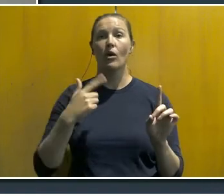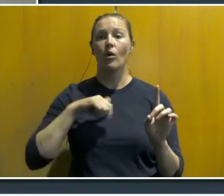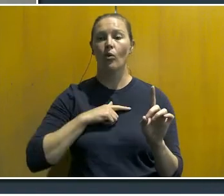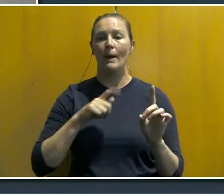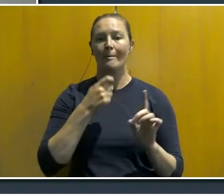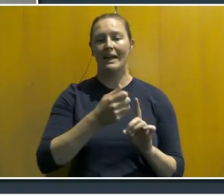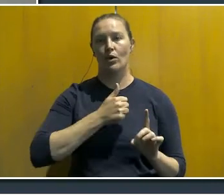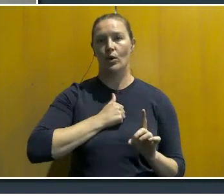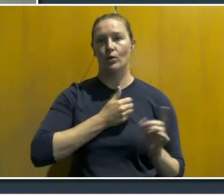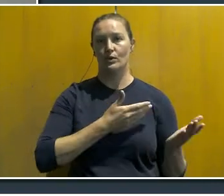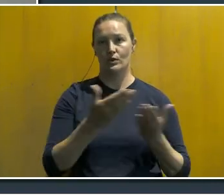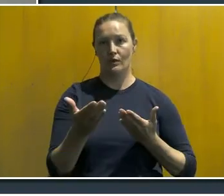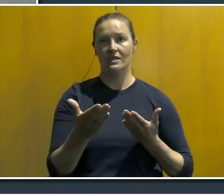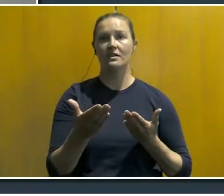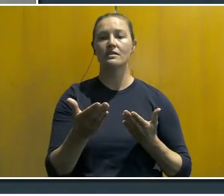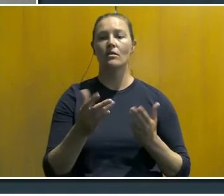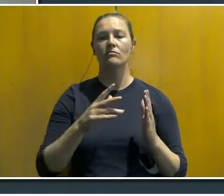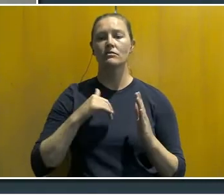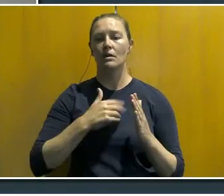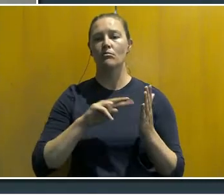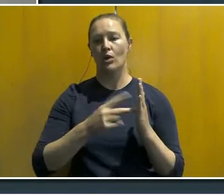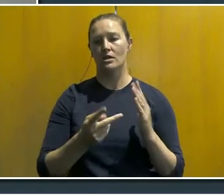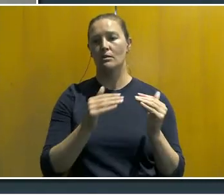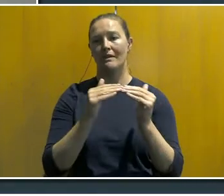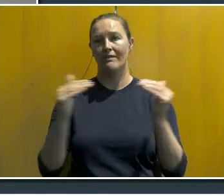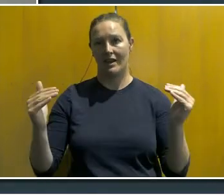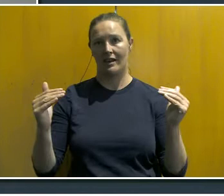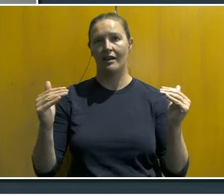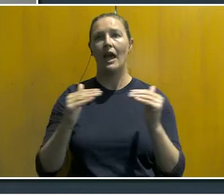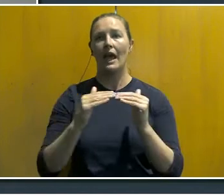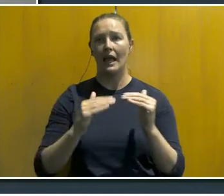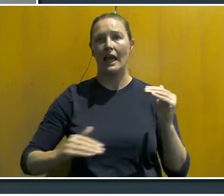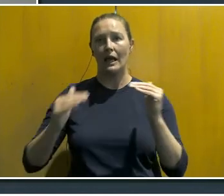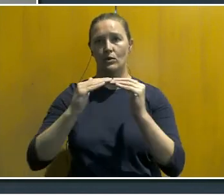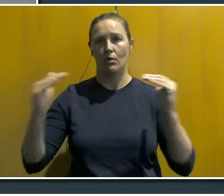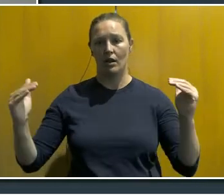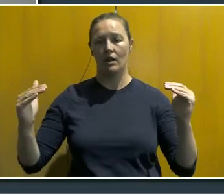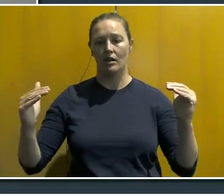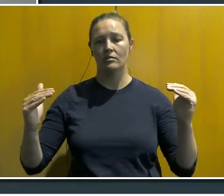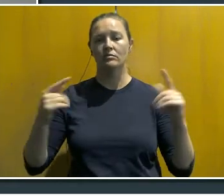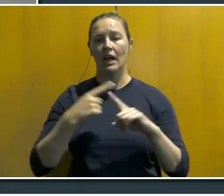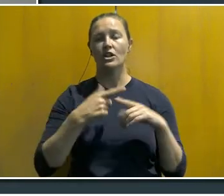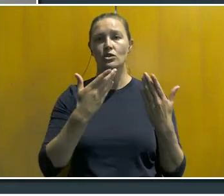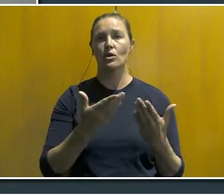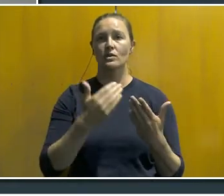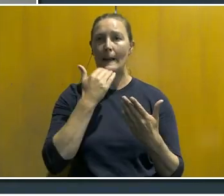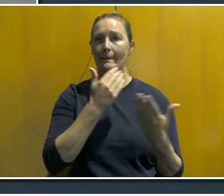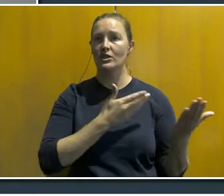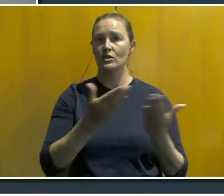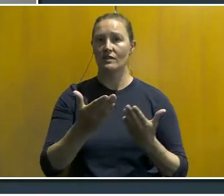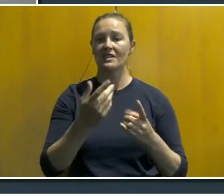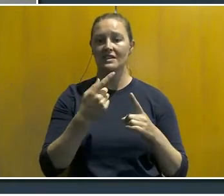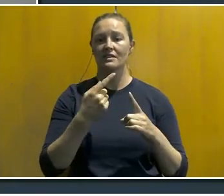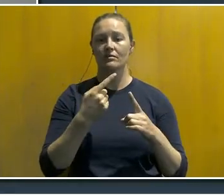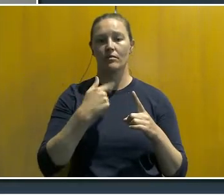own services and that the policy be fair and equitable and reflect the level of service and fair usage of fixed